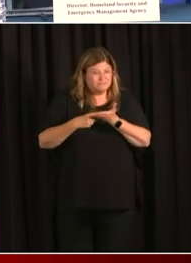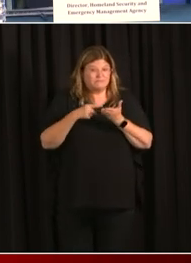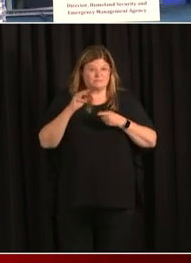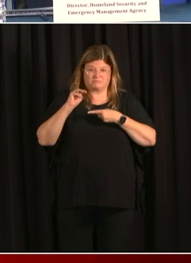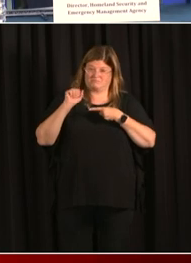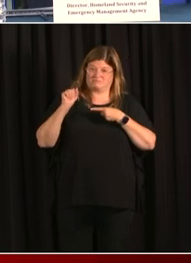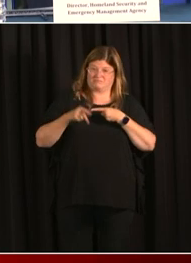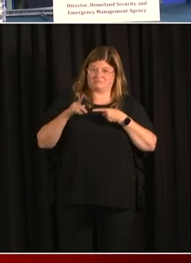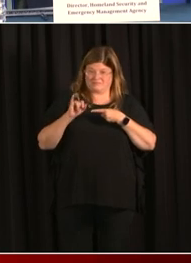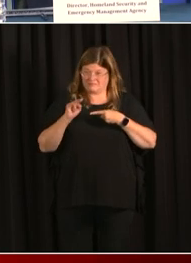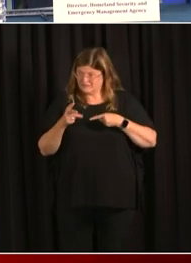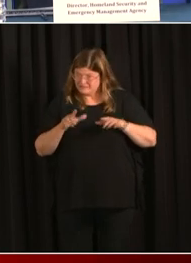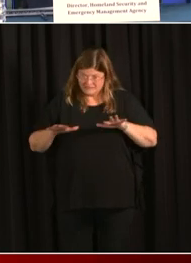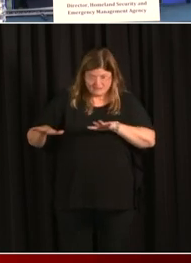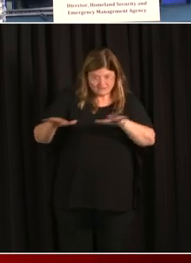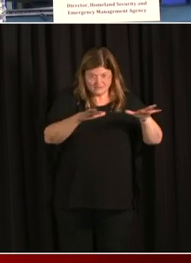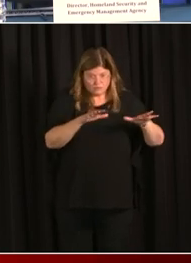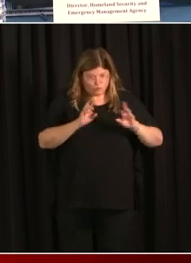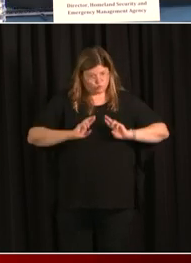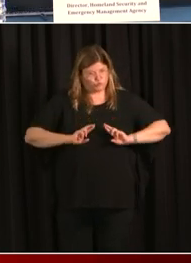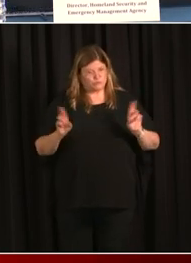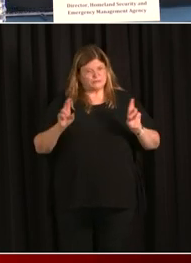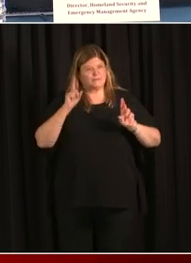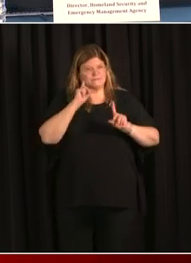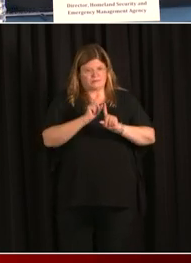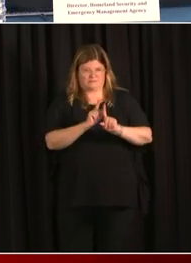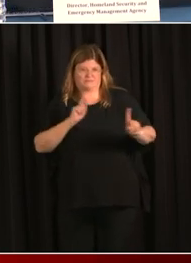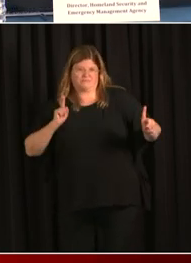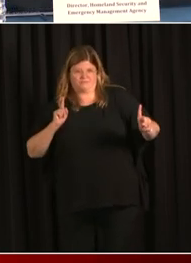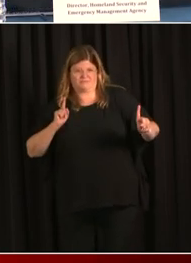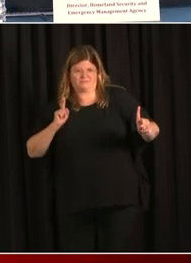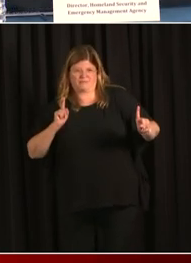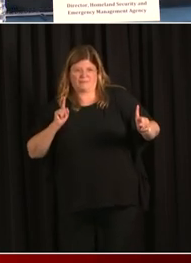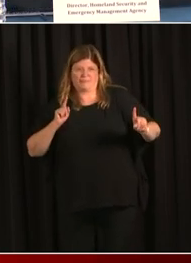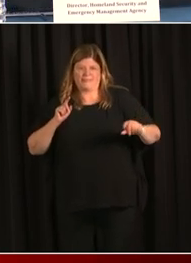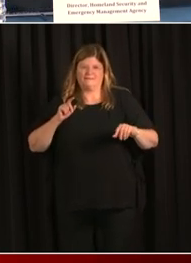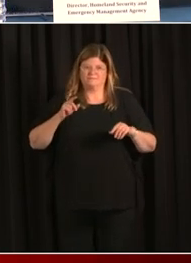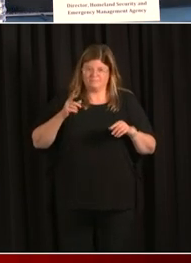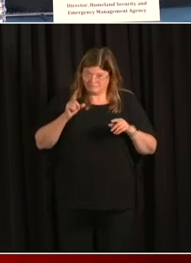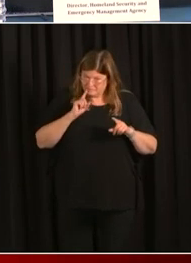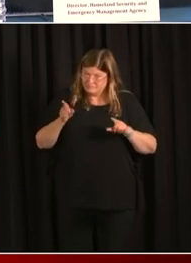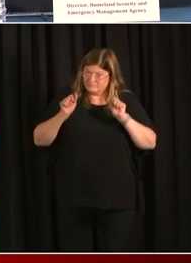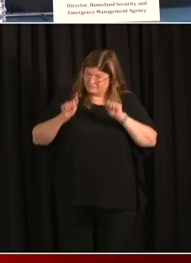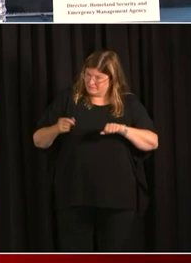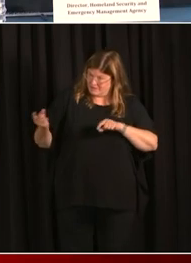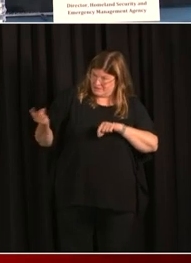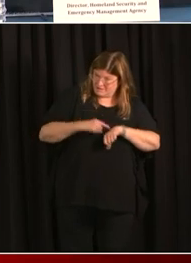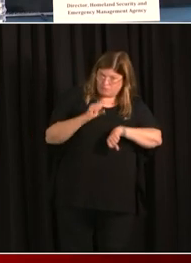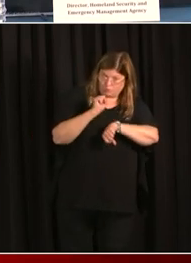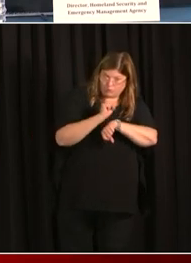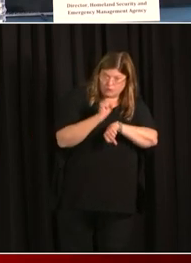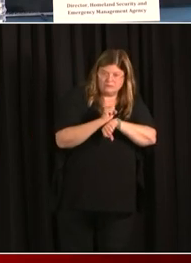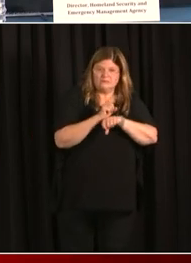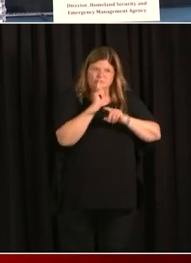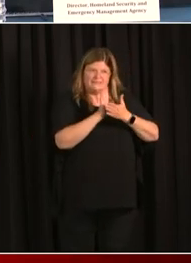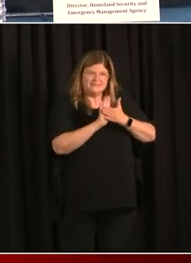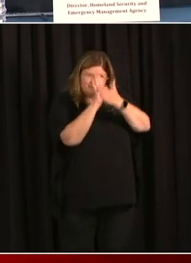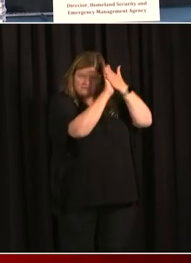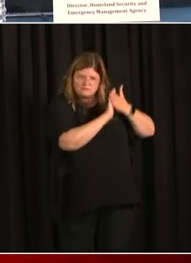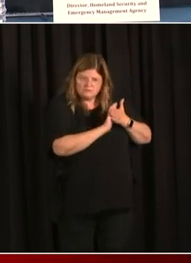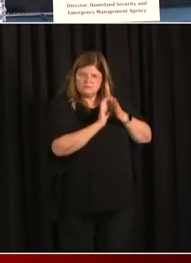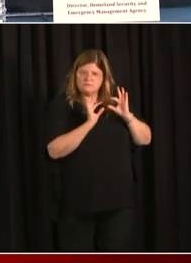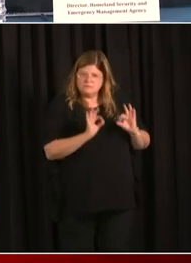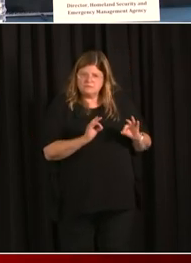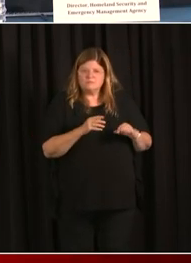buildings and their readiness for social distancing if and when employees came back. The last thing, in terms of